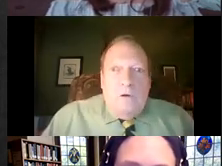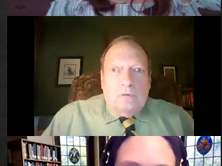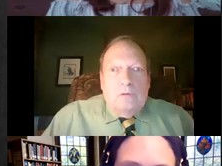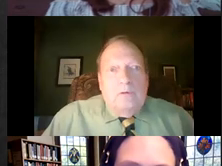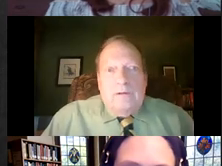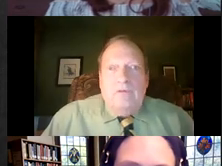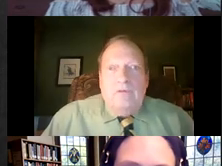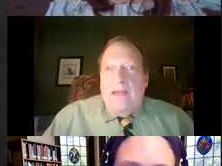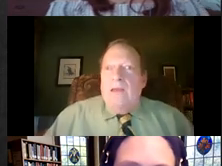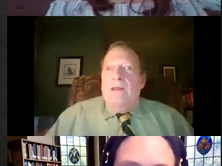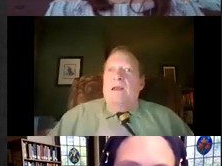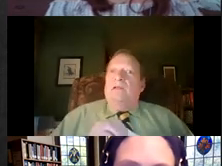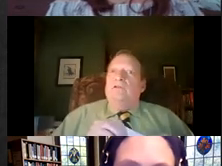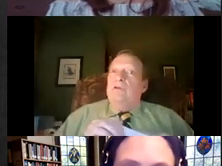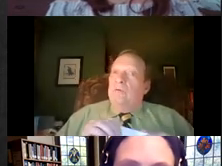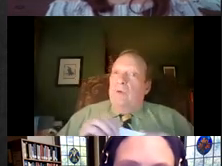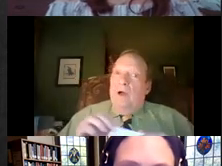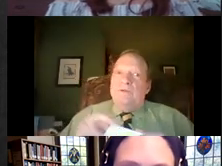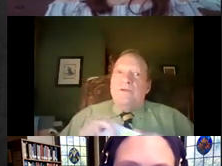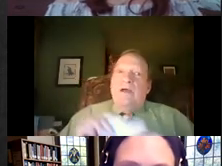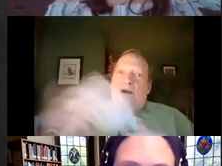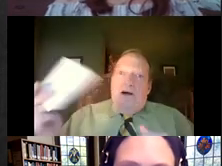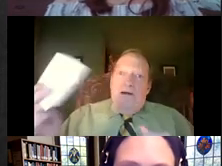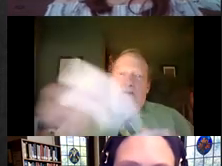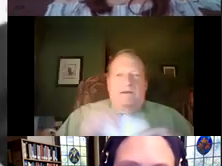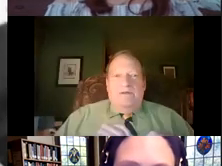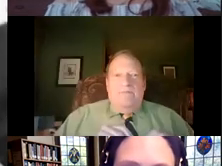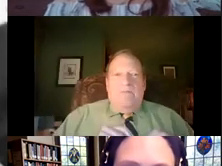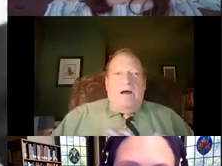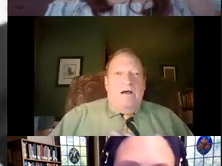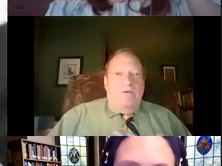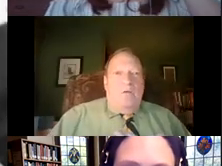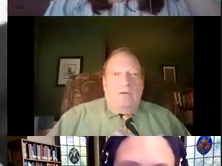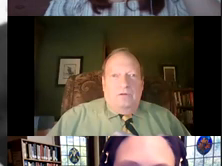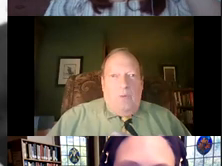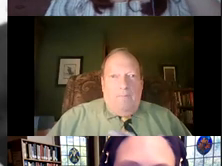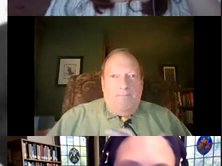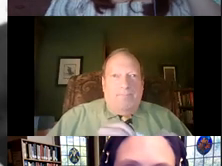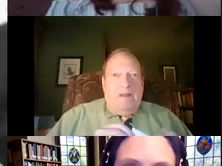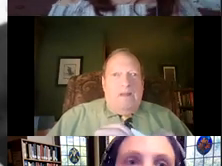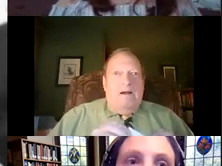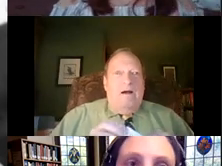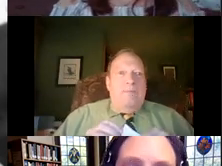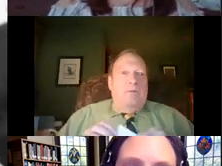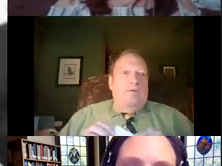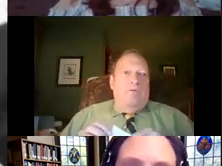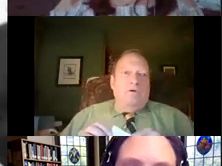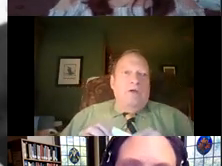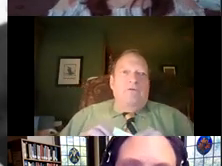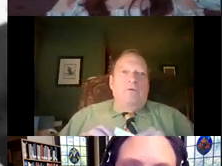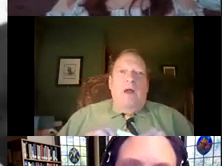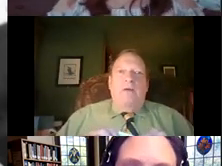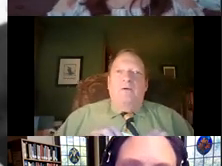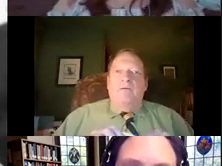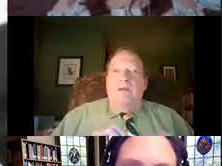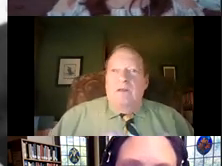exciting cultural activities that began then and still runs is the Writers Forum. Virtually